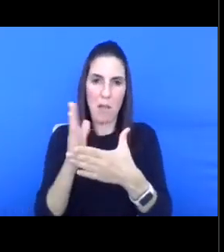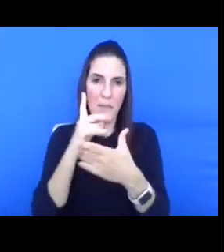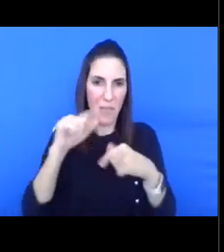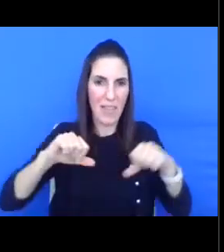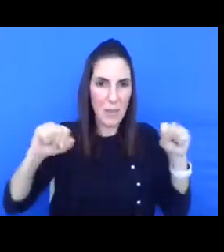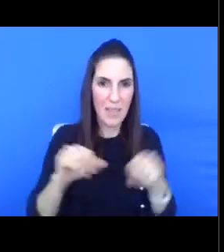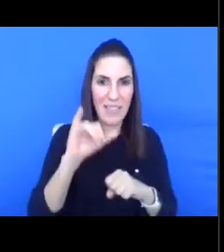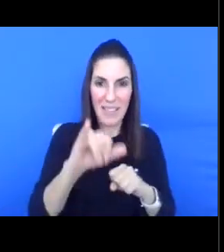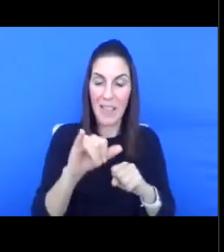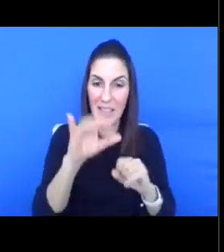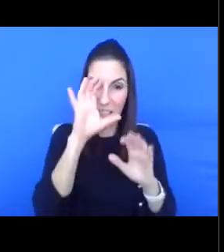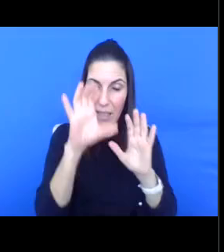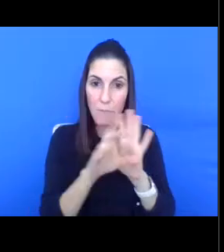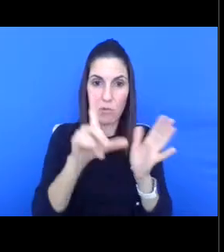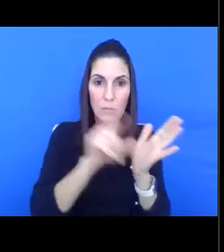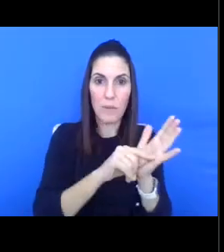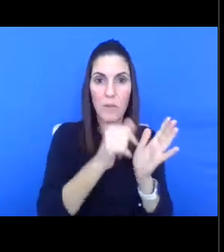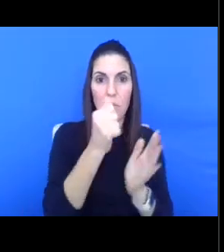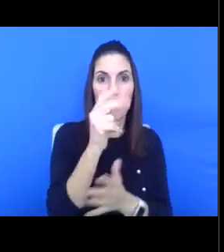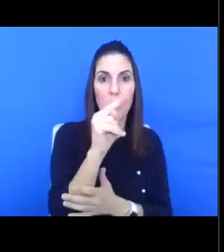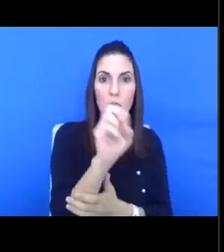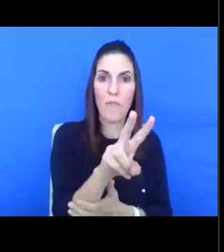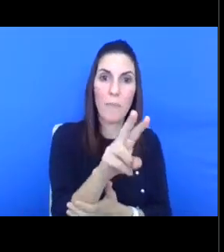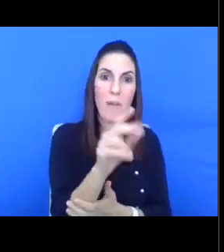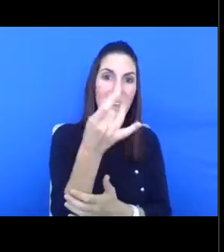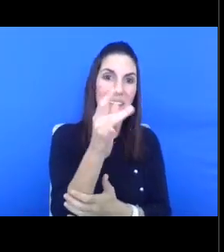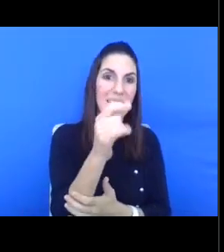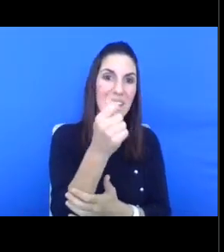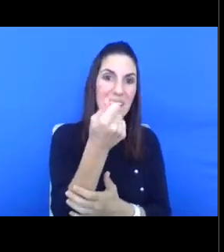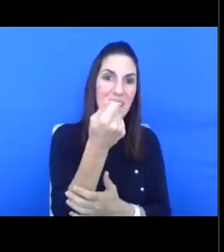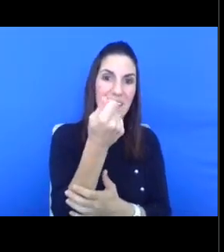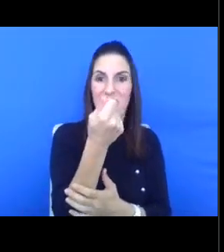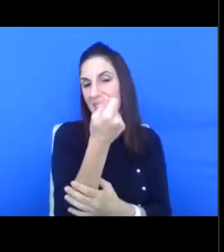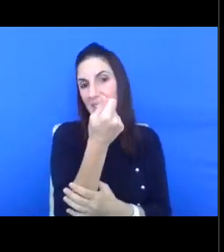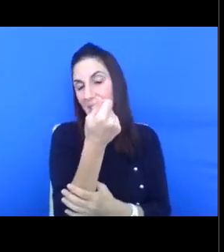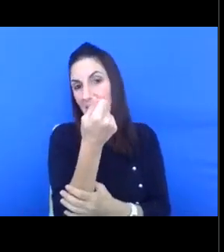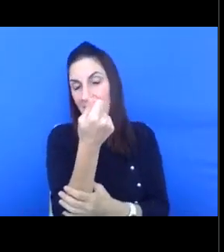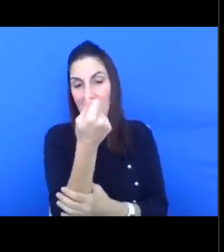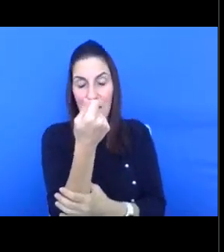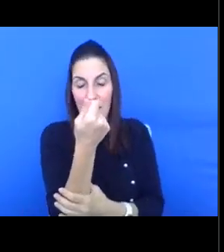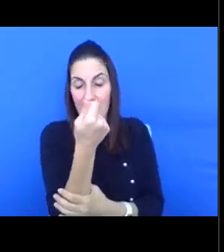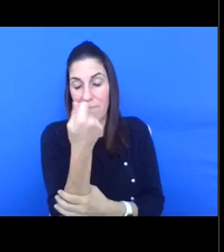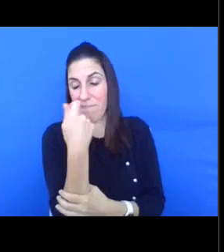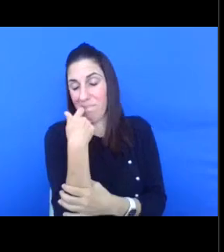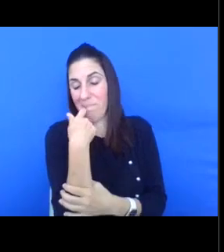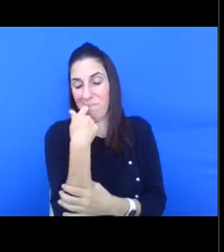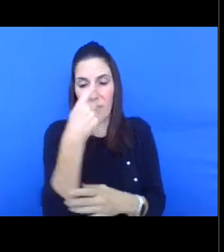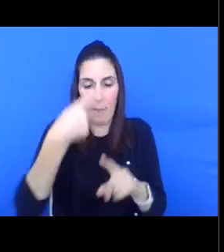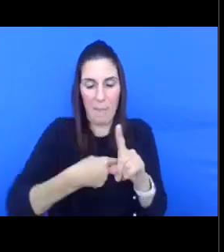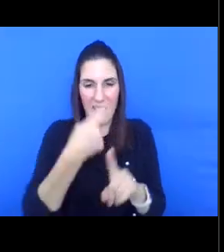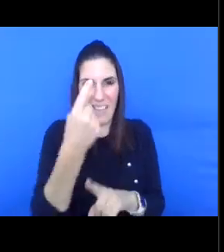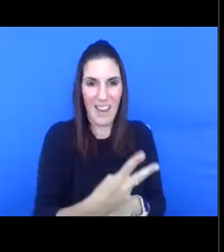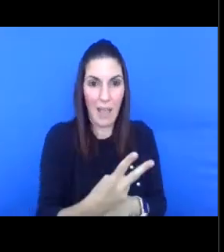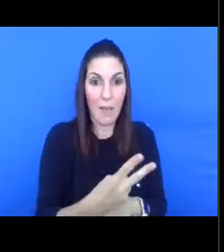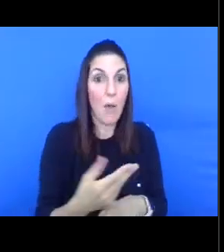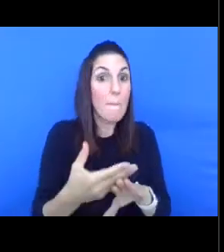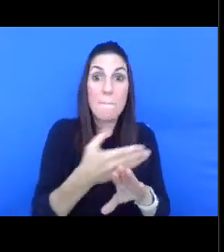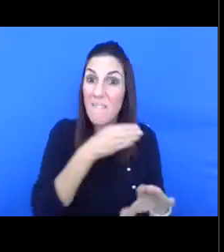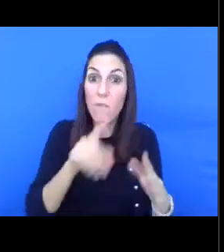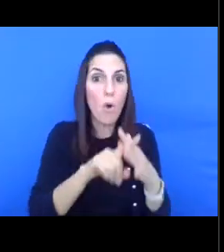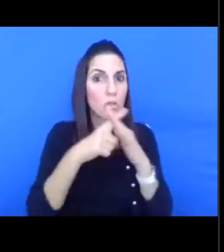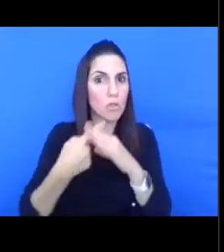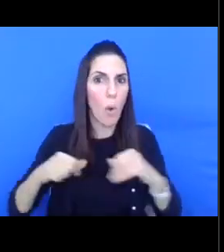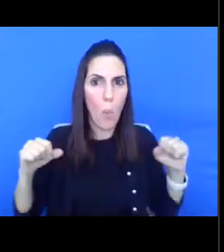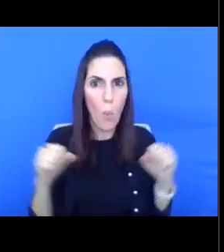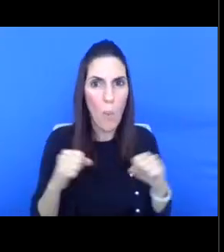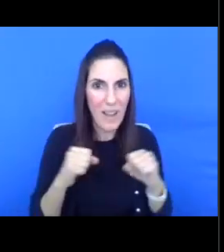published on November 18th, 2021. Again, about a month and a half ago. before you even get into winter.